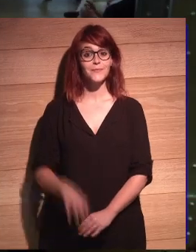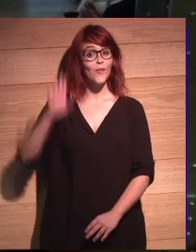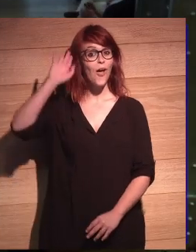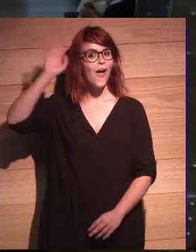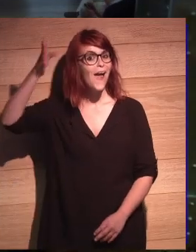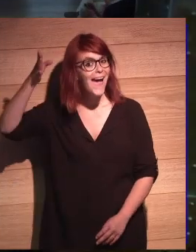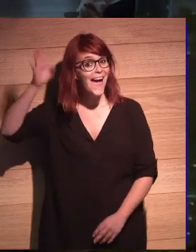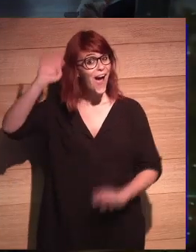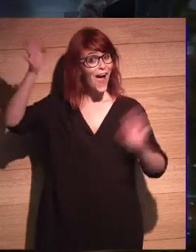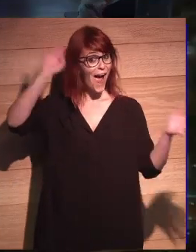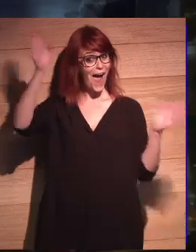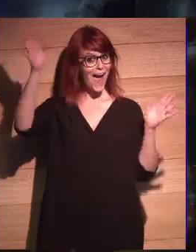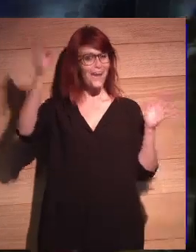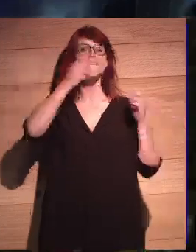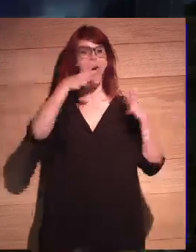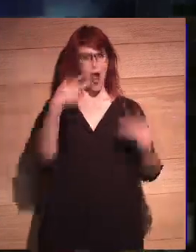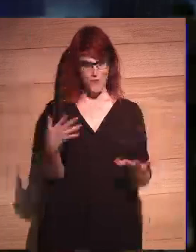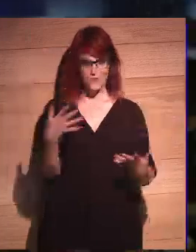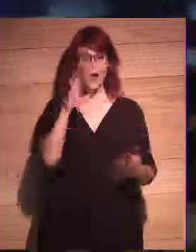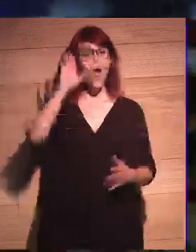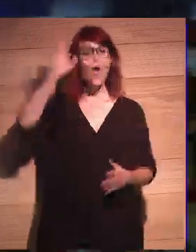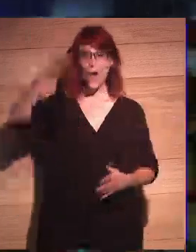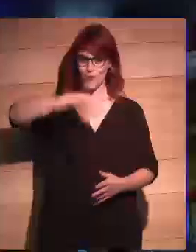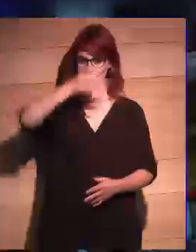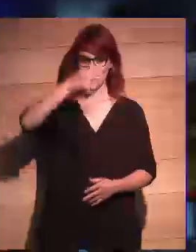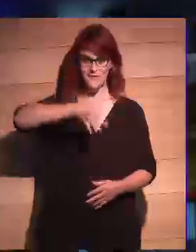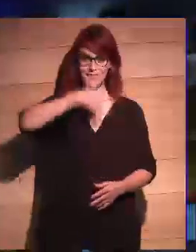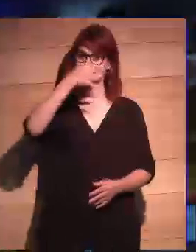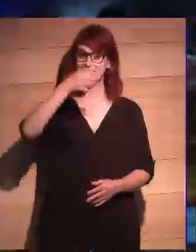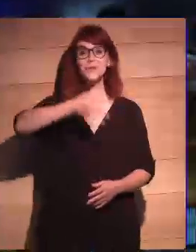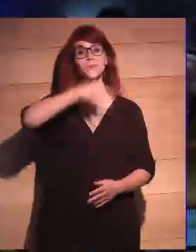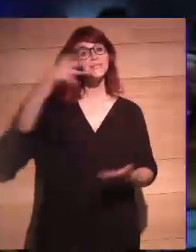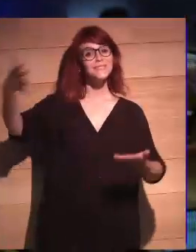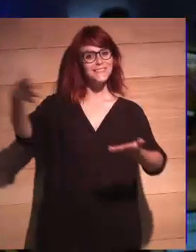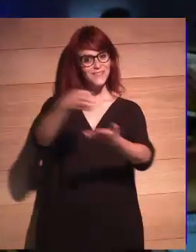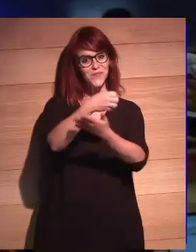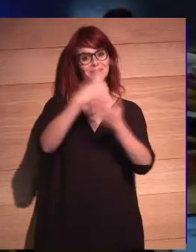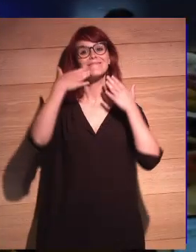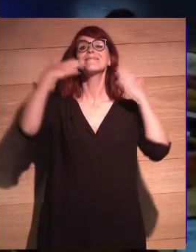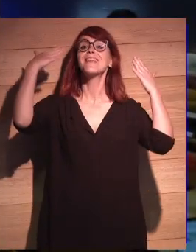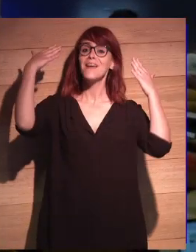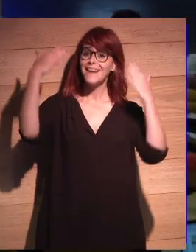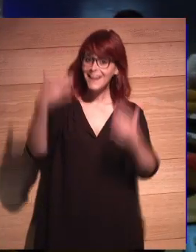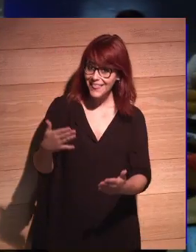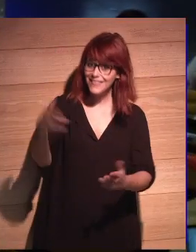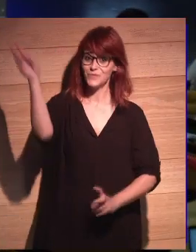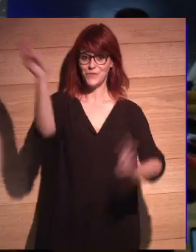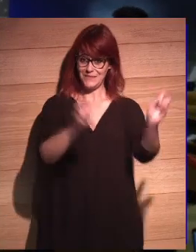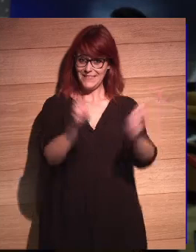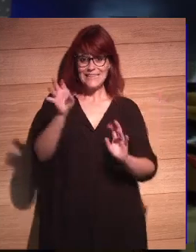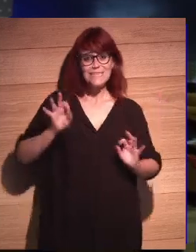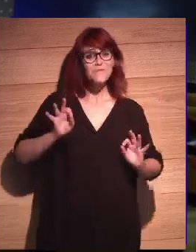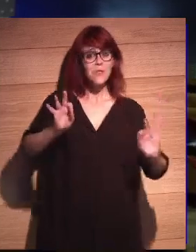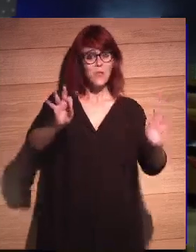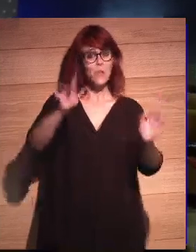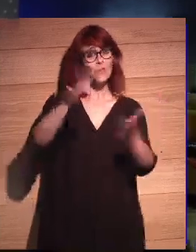Hola. Hello. Hello, everyone. Can you hear me? Good afternoon, everyone. Good afternoon, everyone. Thank you for being